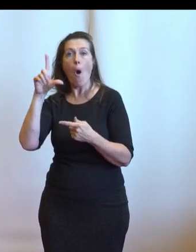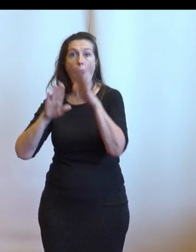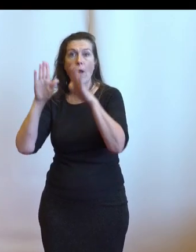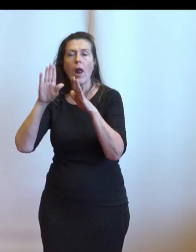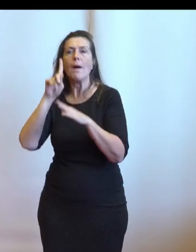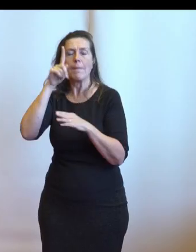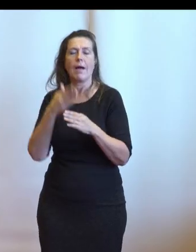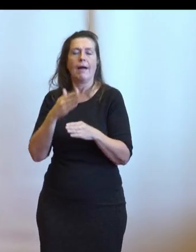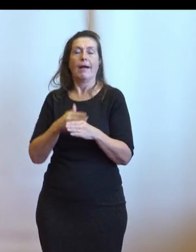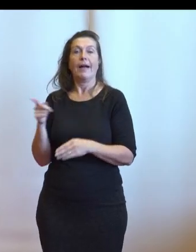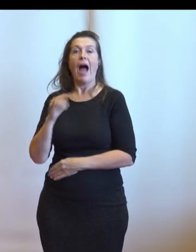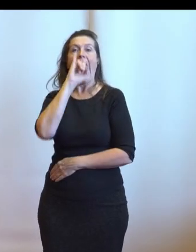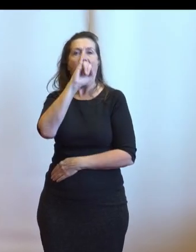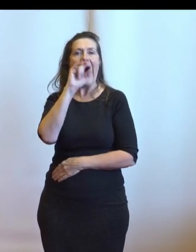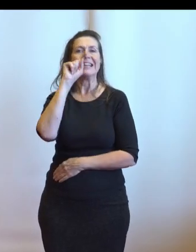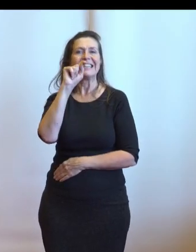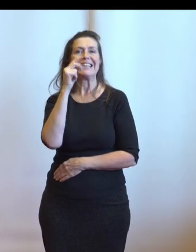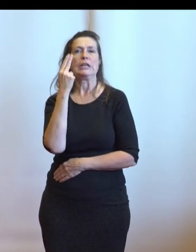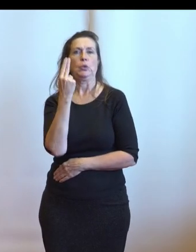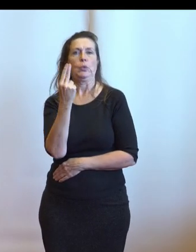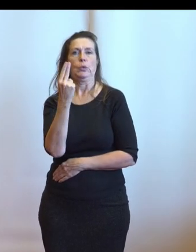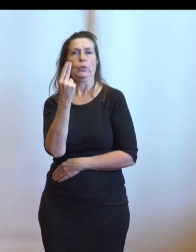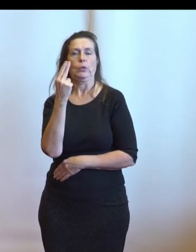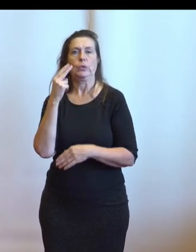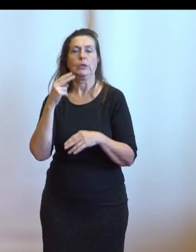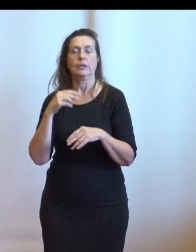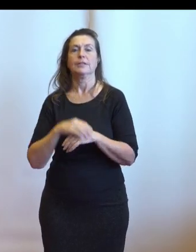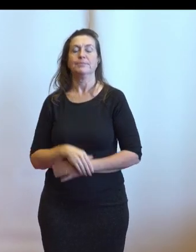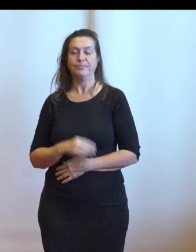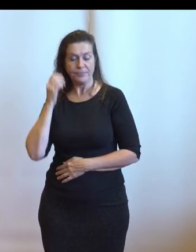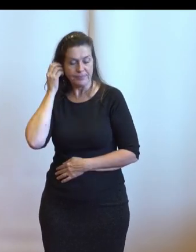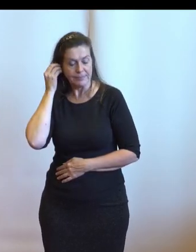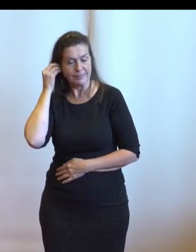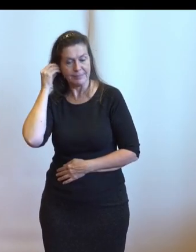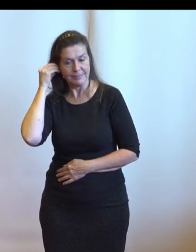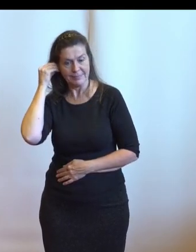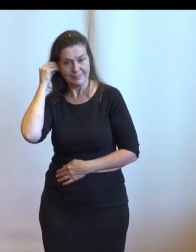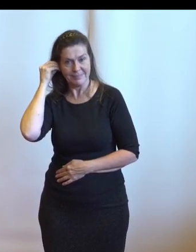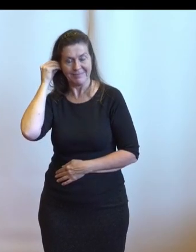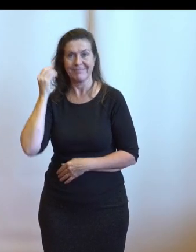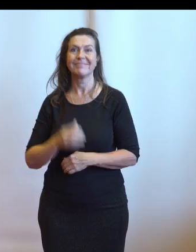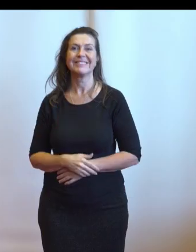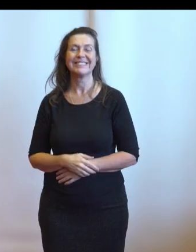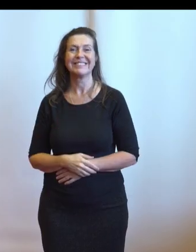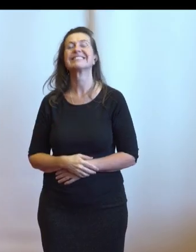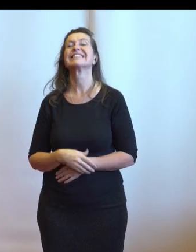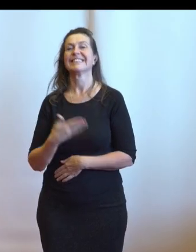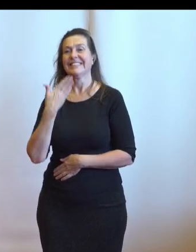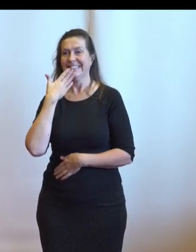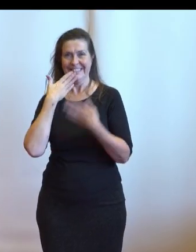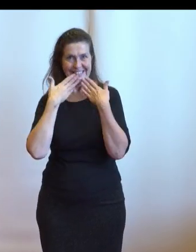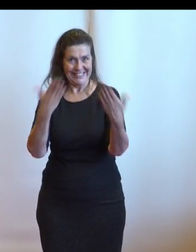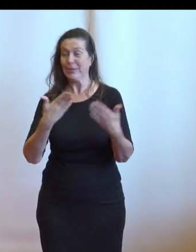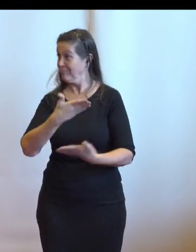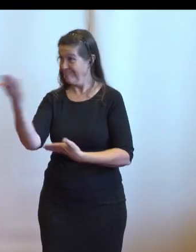ITU. Thank you very much. So, ladies and gentlemen, distinguished guests and speakers, I